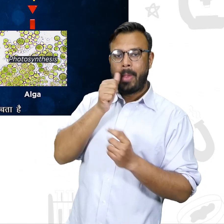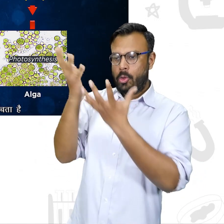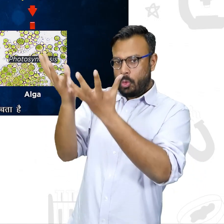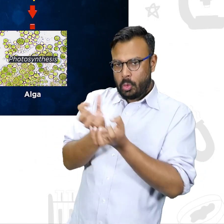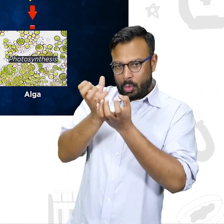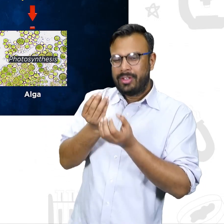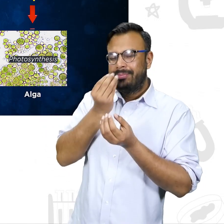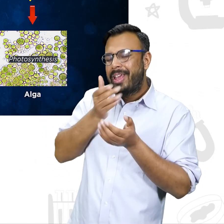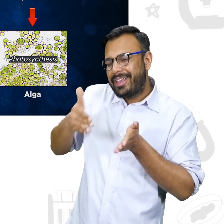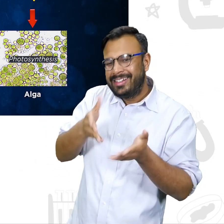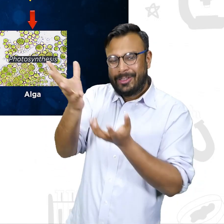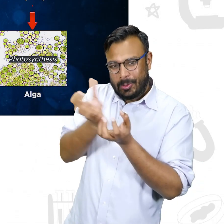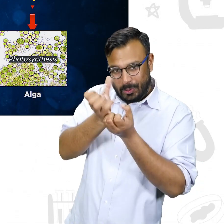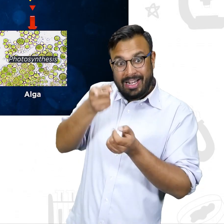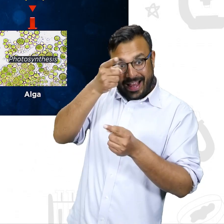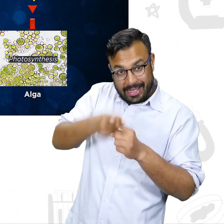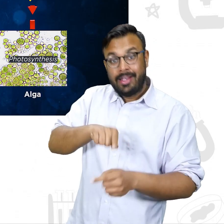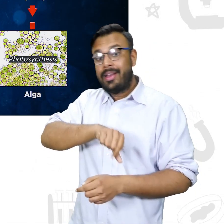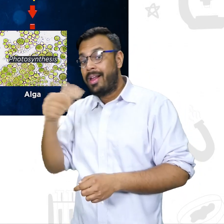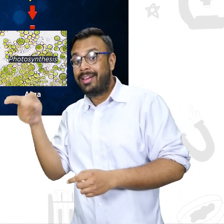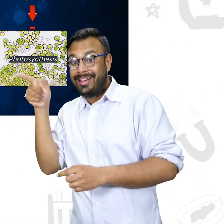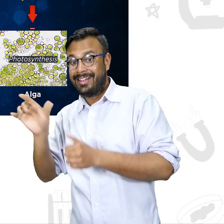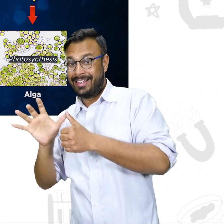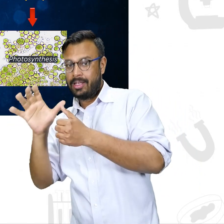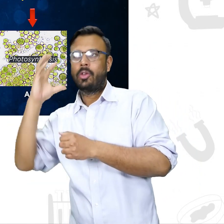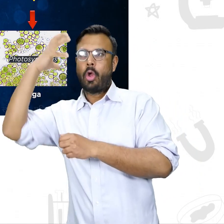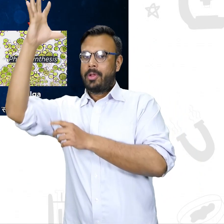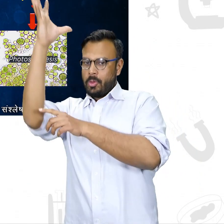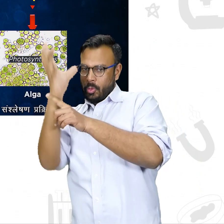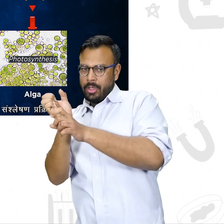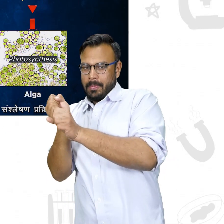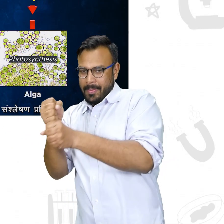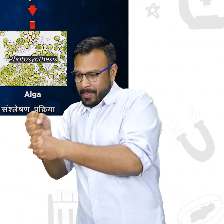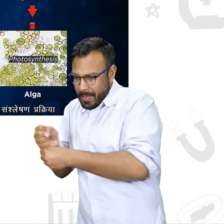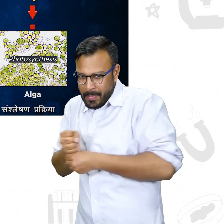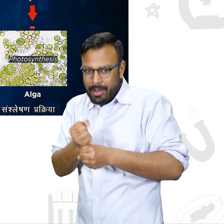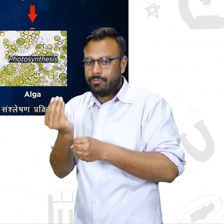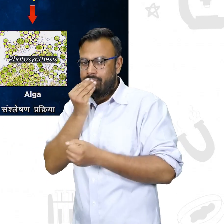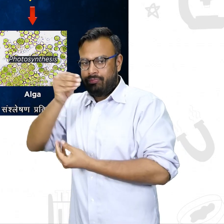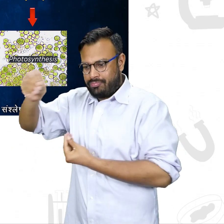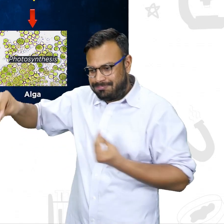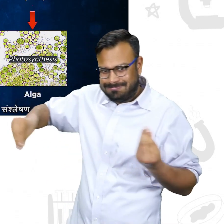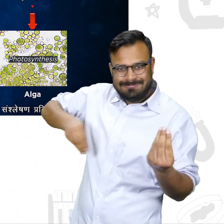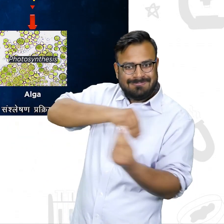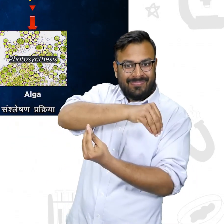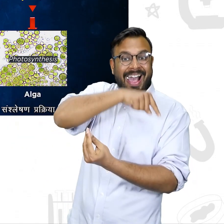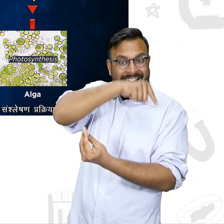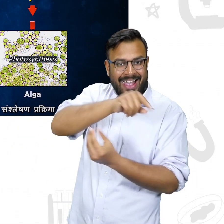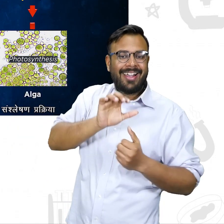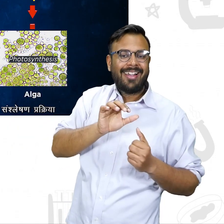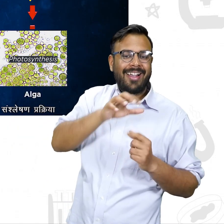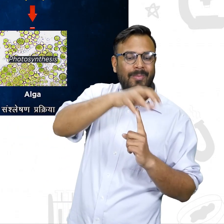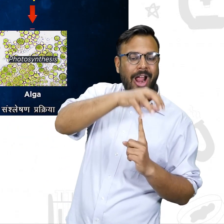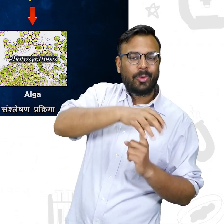and minerals and the nutrients from the atmosphere and supplies to the algae. Algae in turn, by having chlorophyll